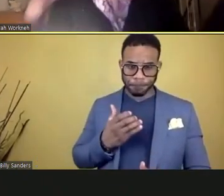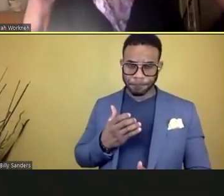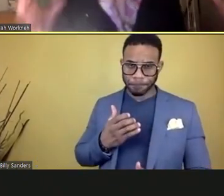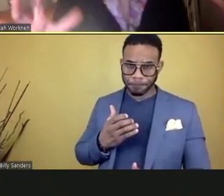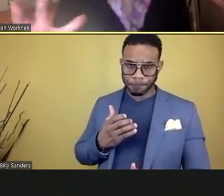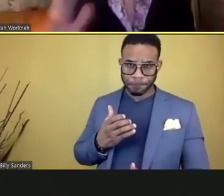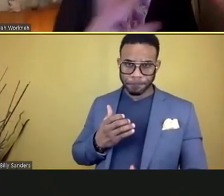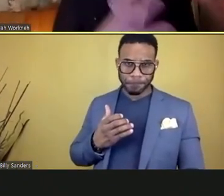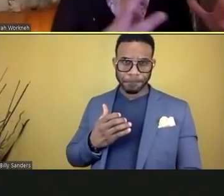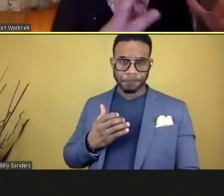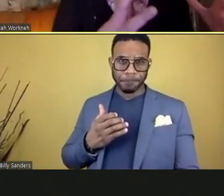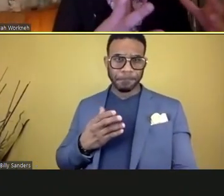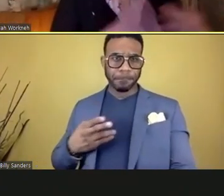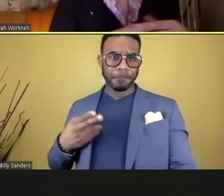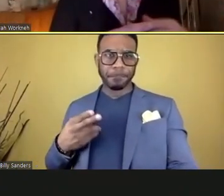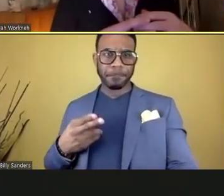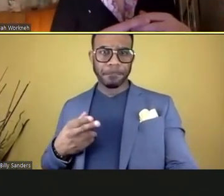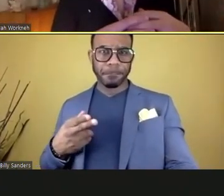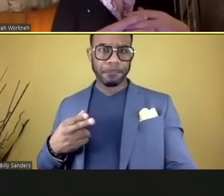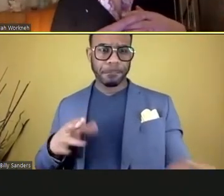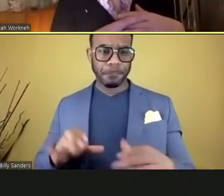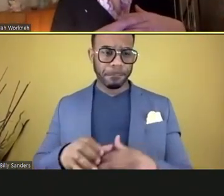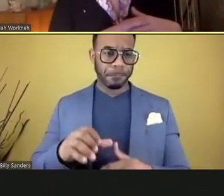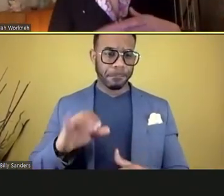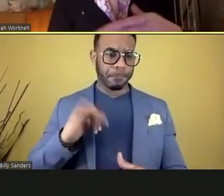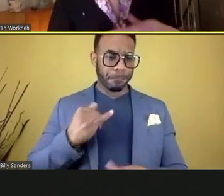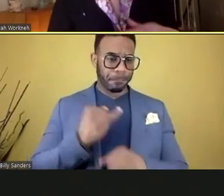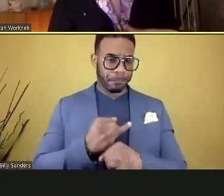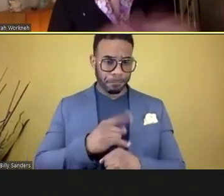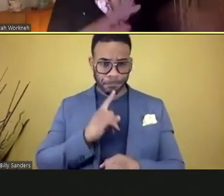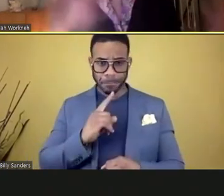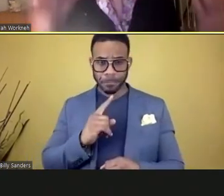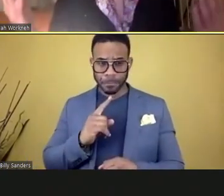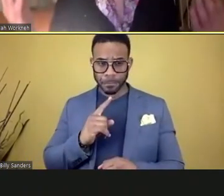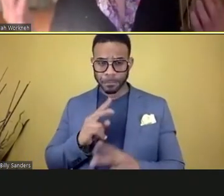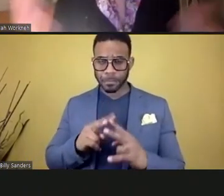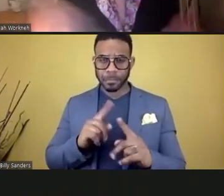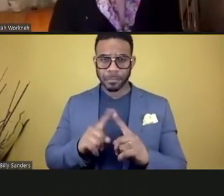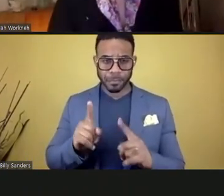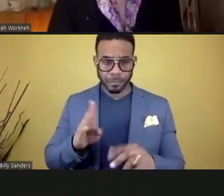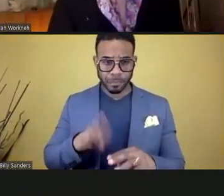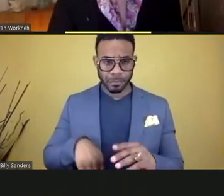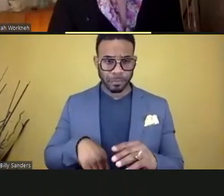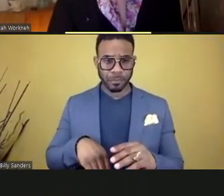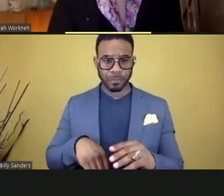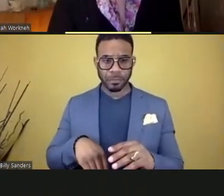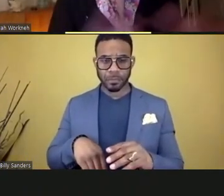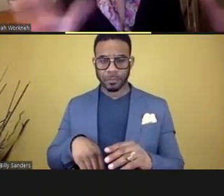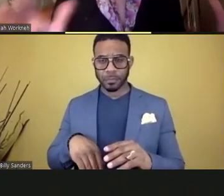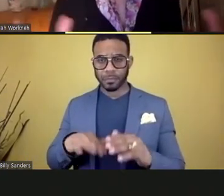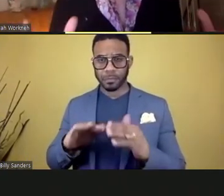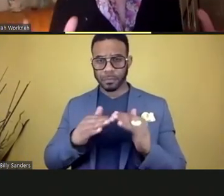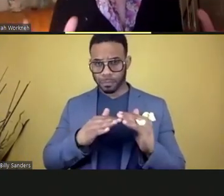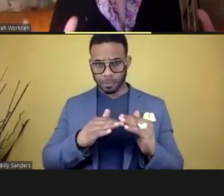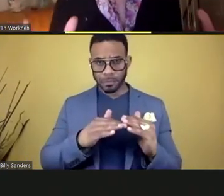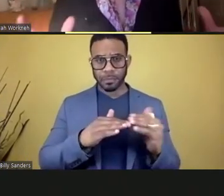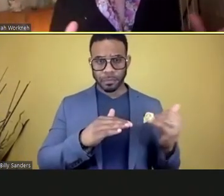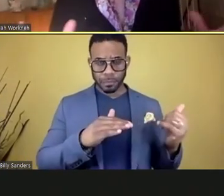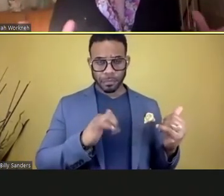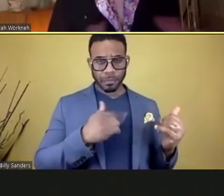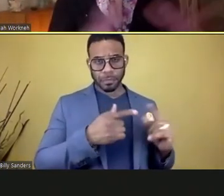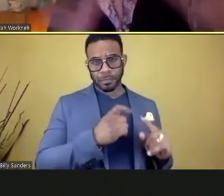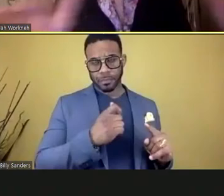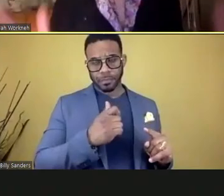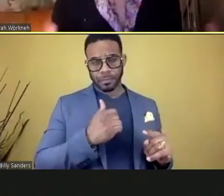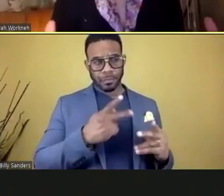our participant body at Skowhegan is very different than the town, the bodies